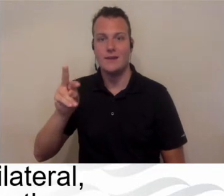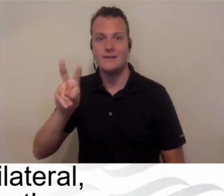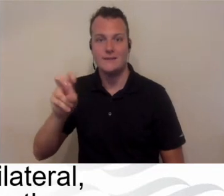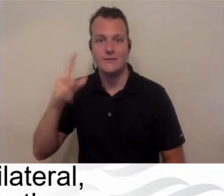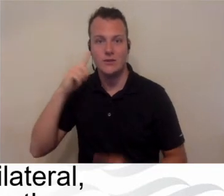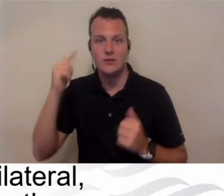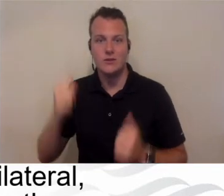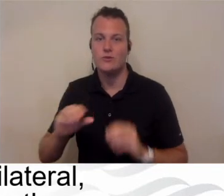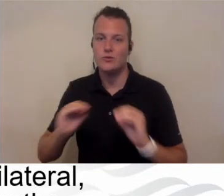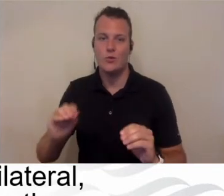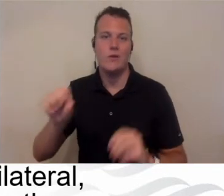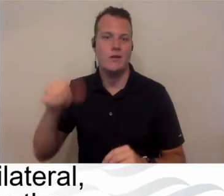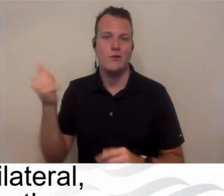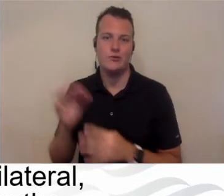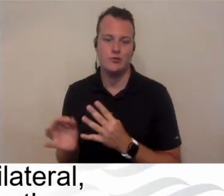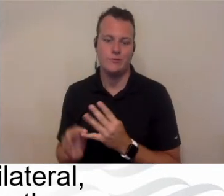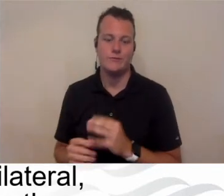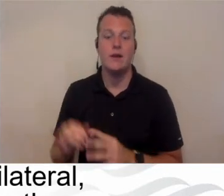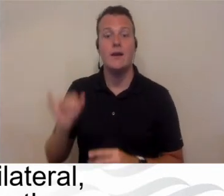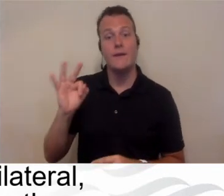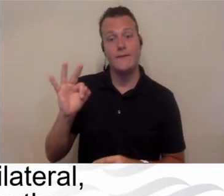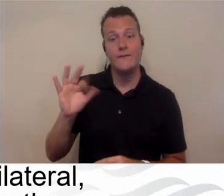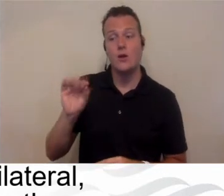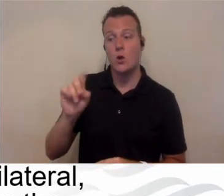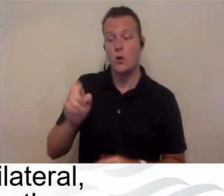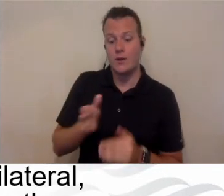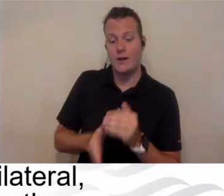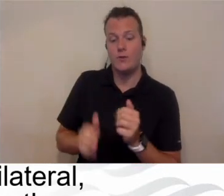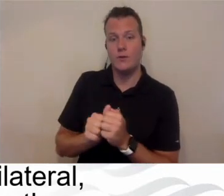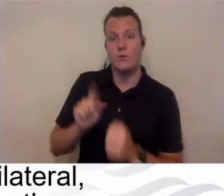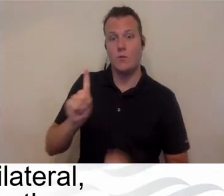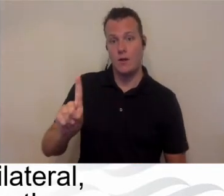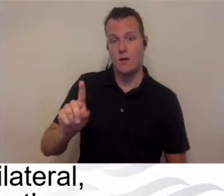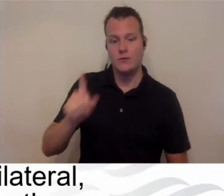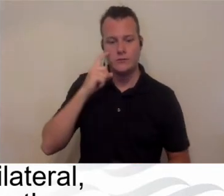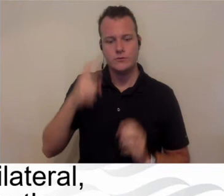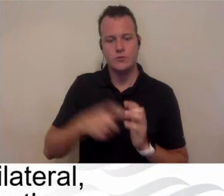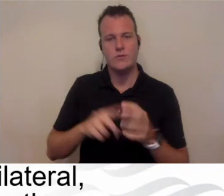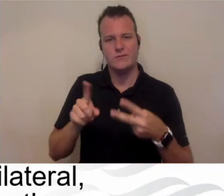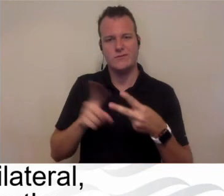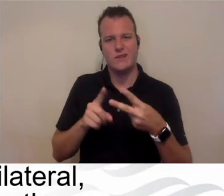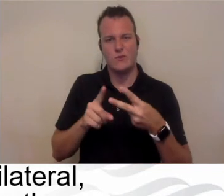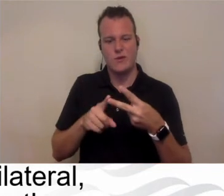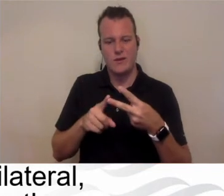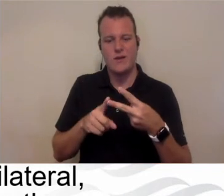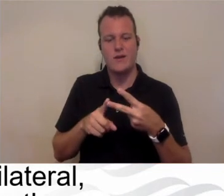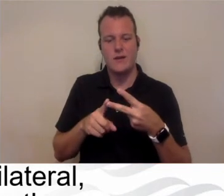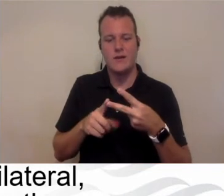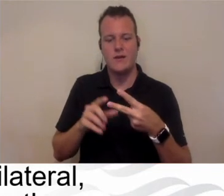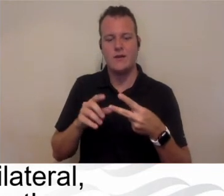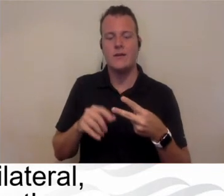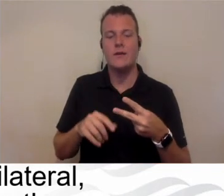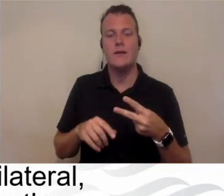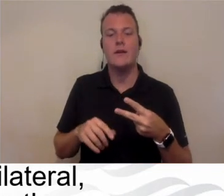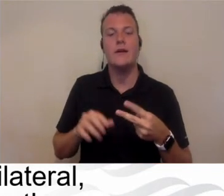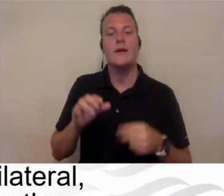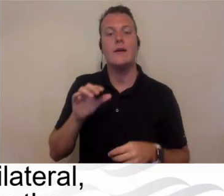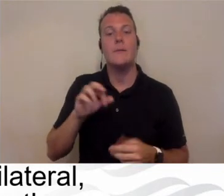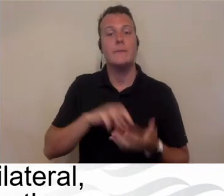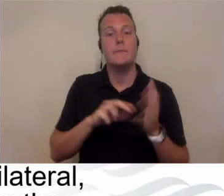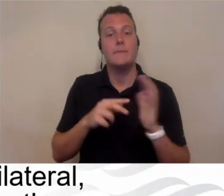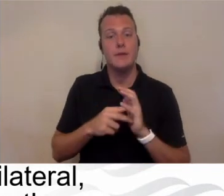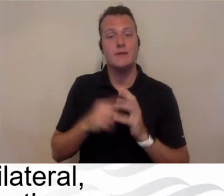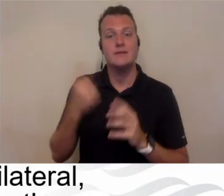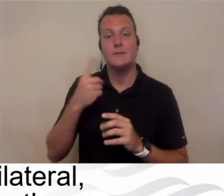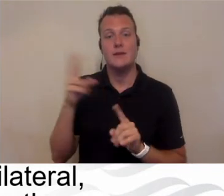ends in 1, like you see there with the second code listed, that means something is applying to the right side or the right